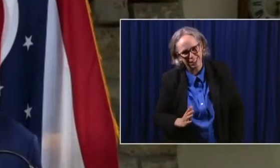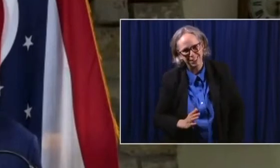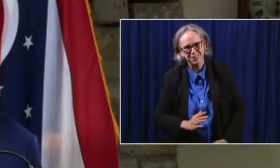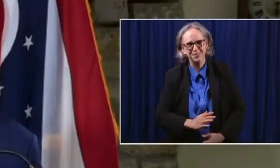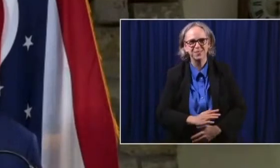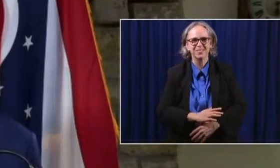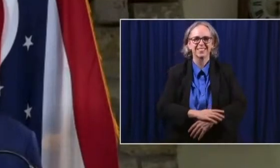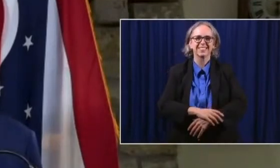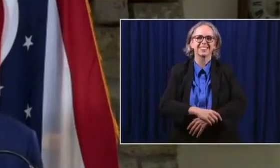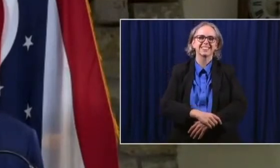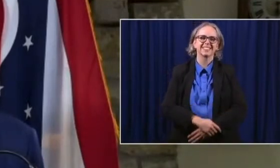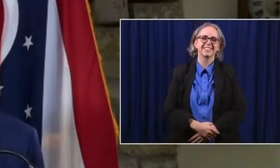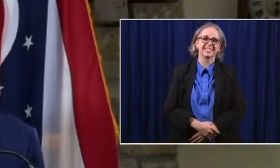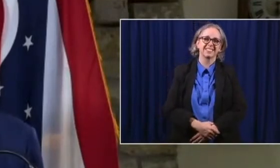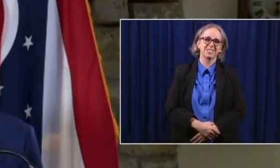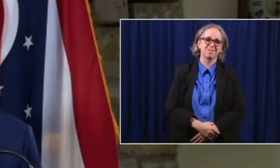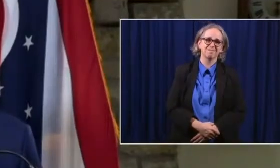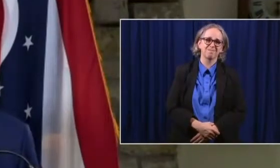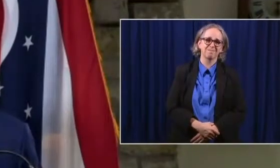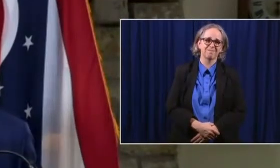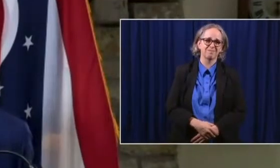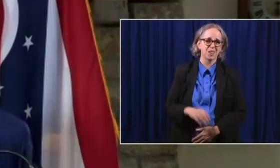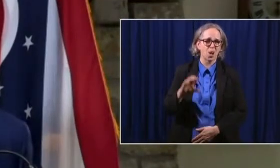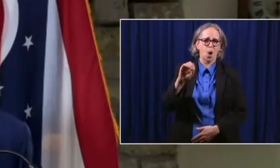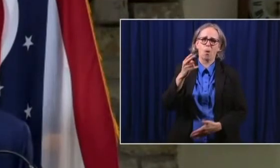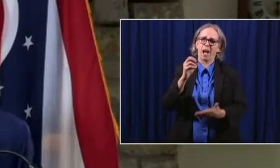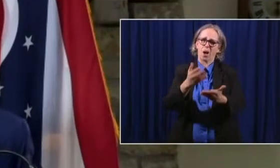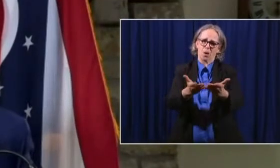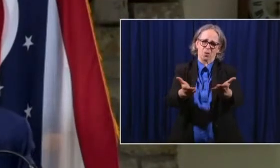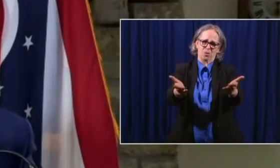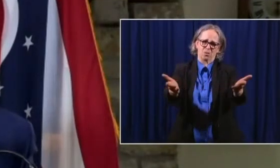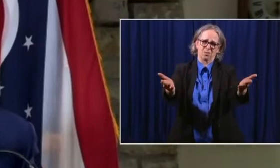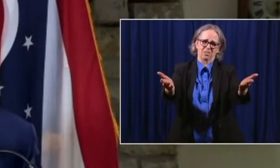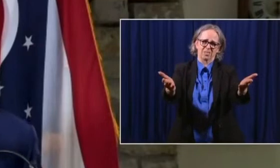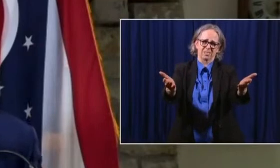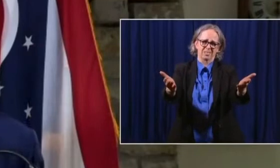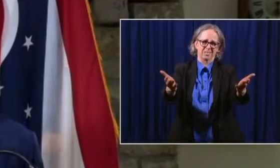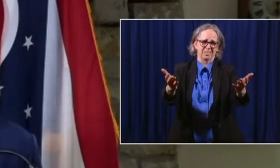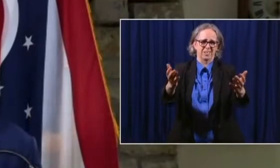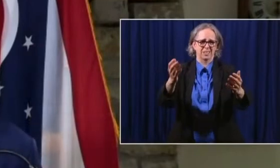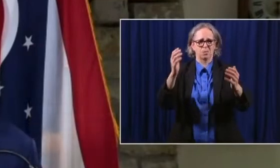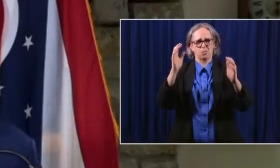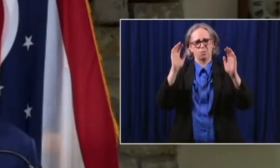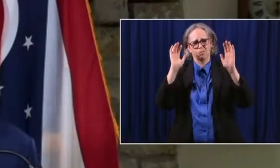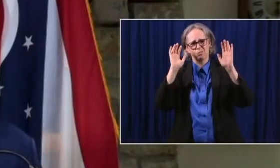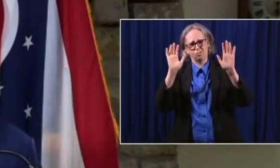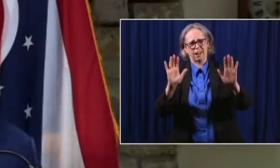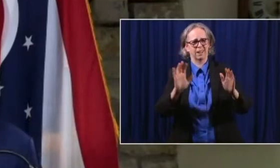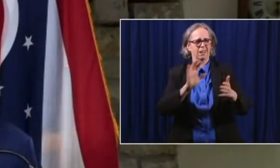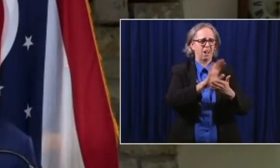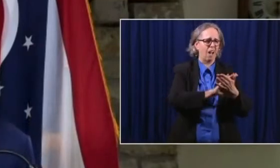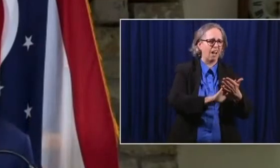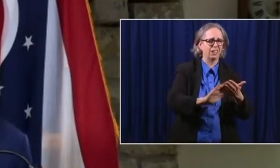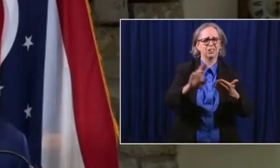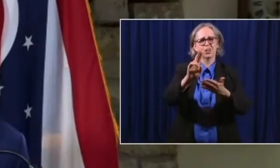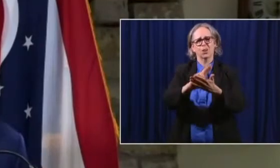Well, Ohio is home to so many great universities, both public and private, and